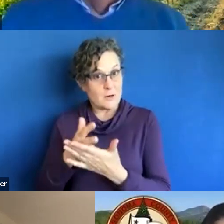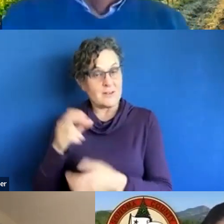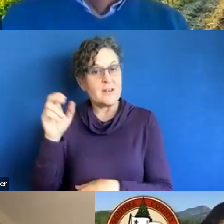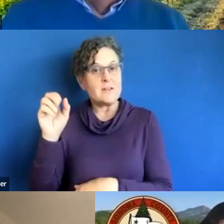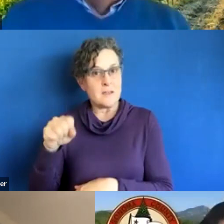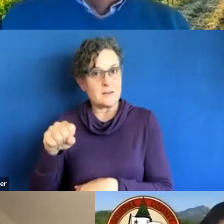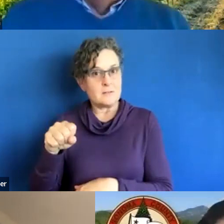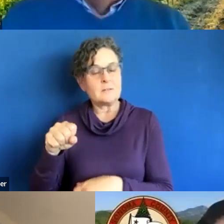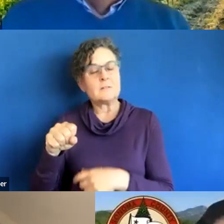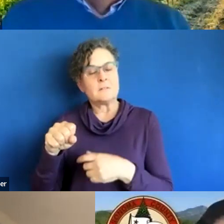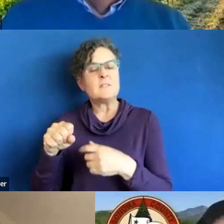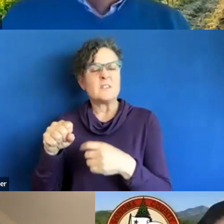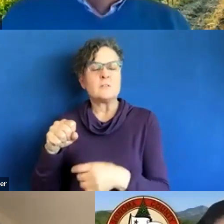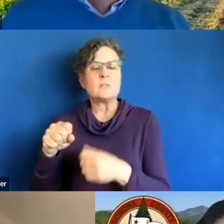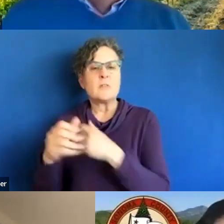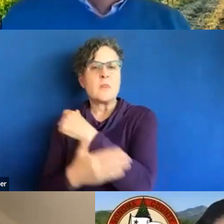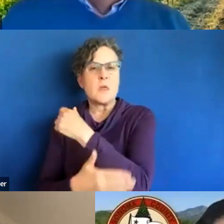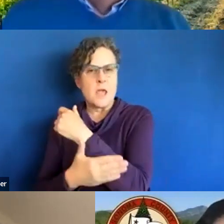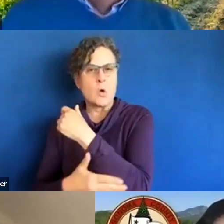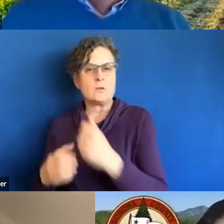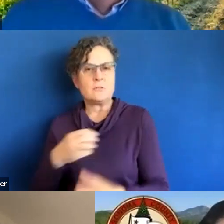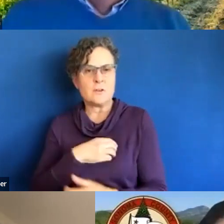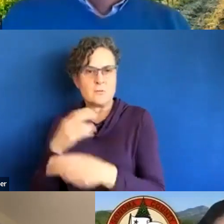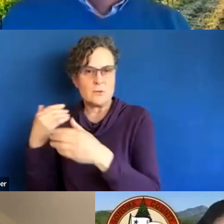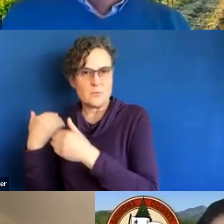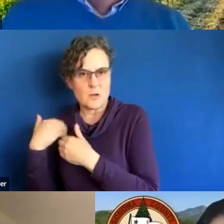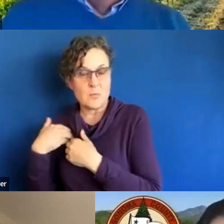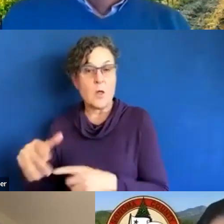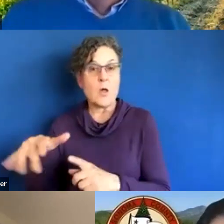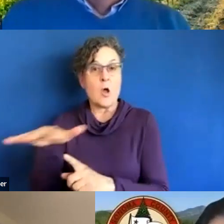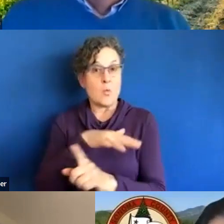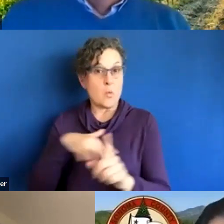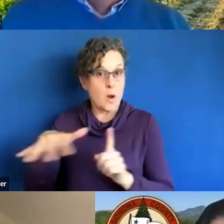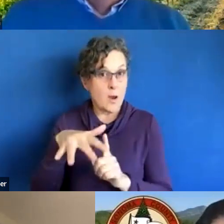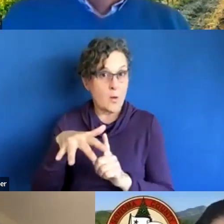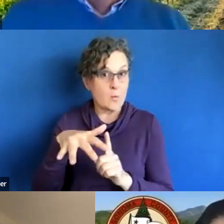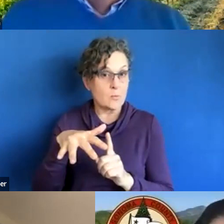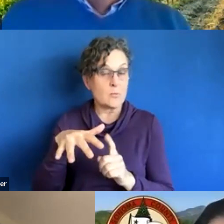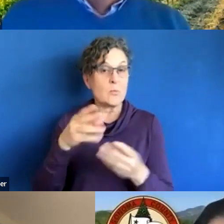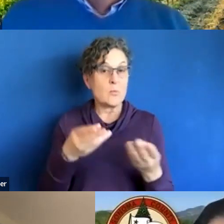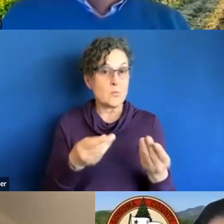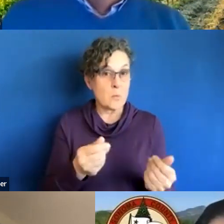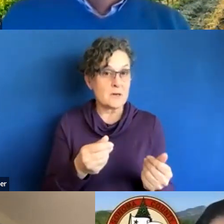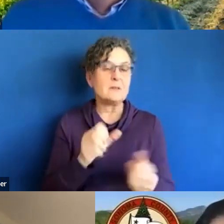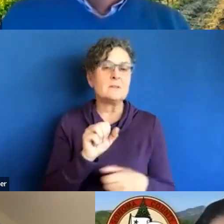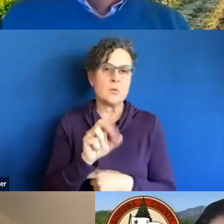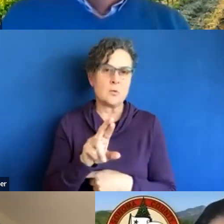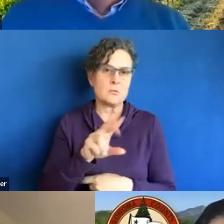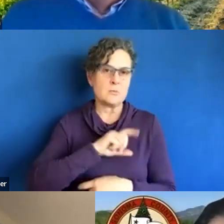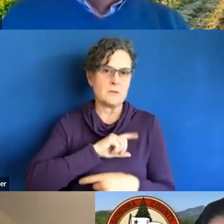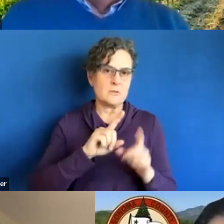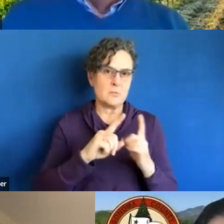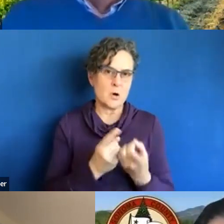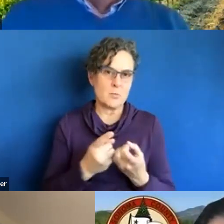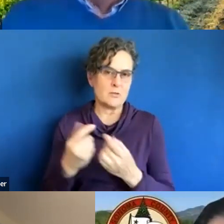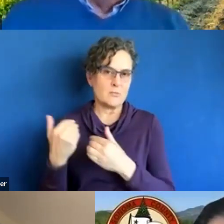the MOU, the responsibility of SRPD. So they would be the primary law enforcement agency responsible for calls that are